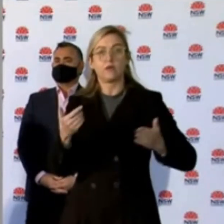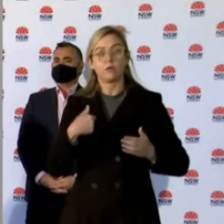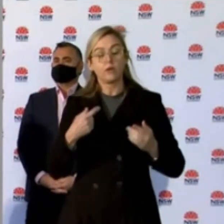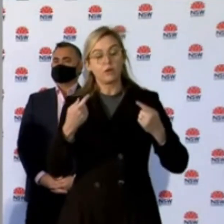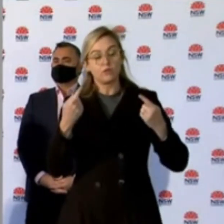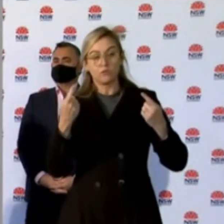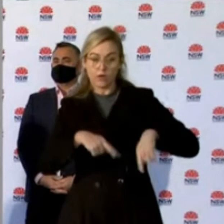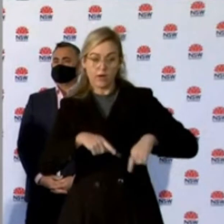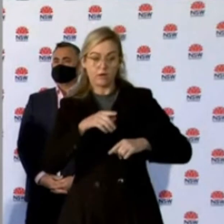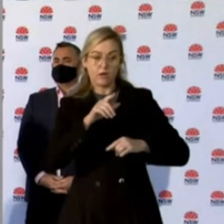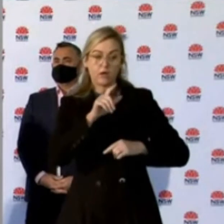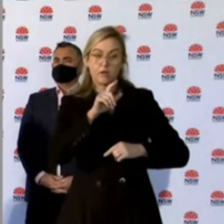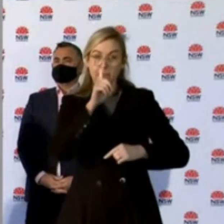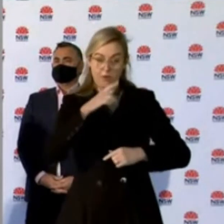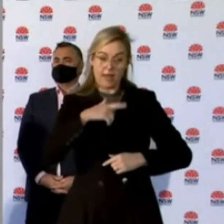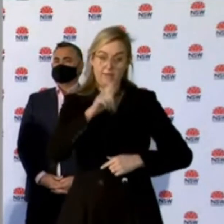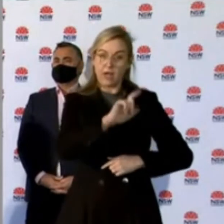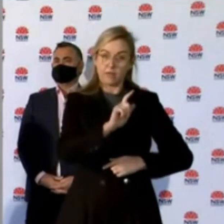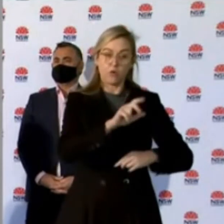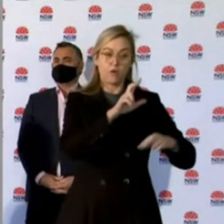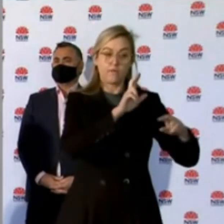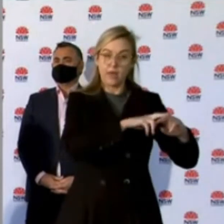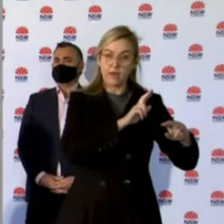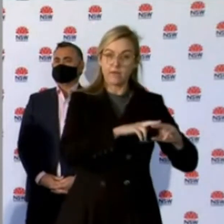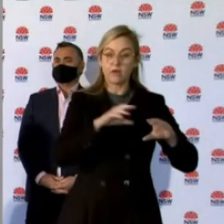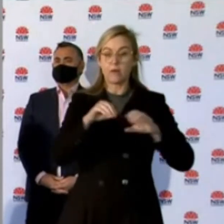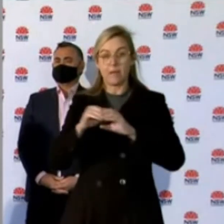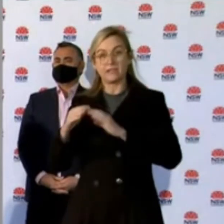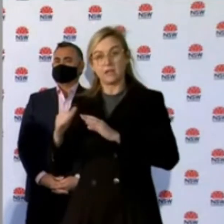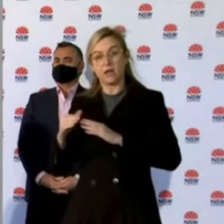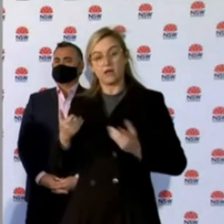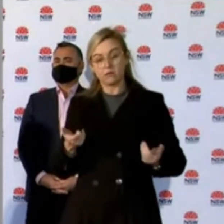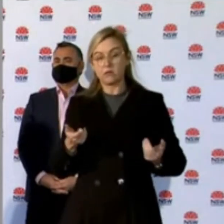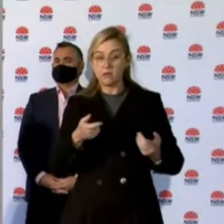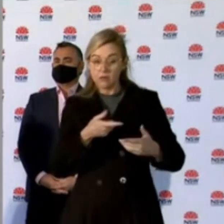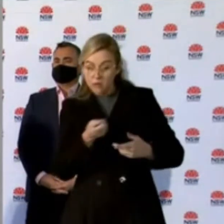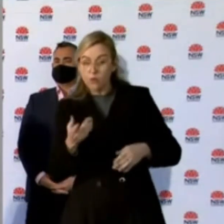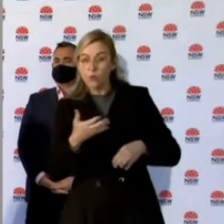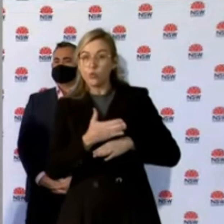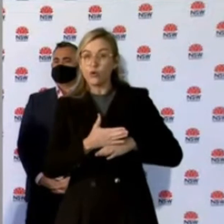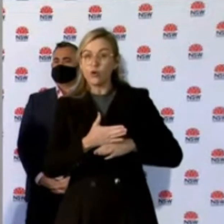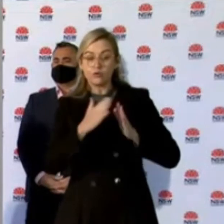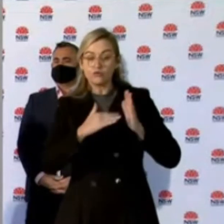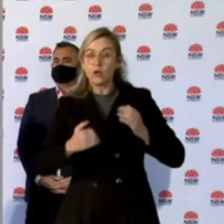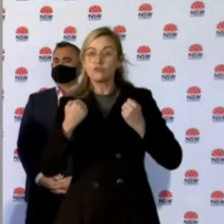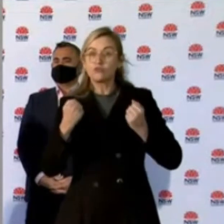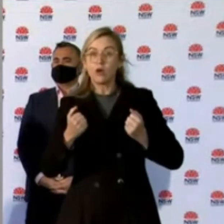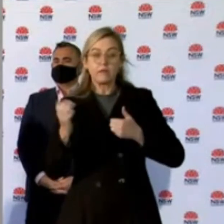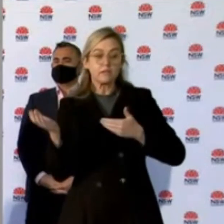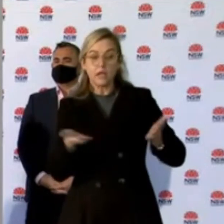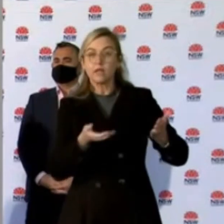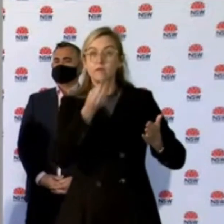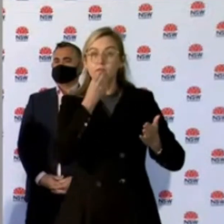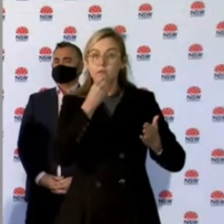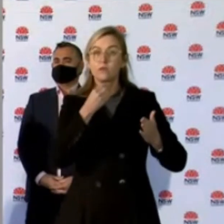community, providing those things that all of us need. And we've been very open-minded as to the workers that can